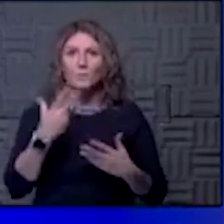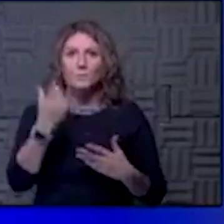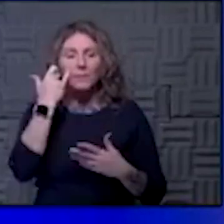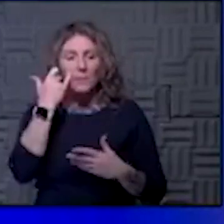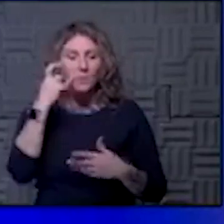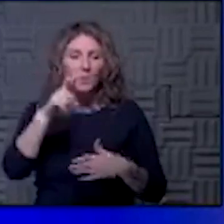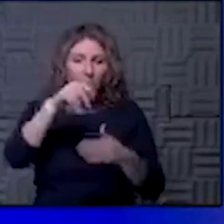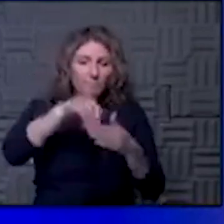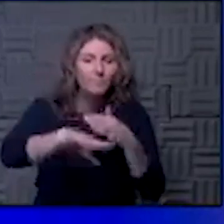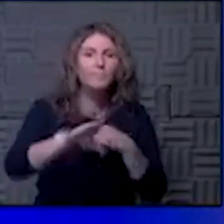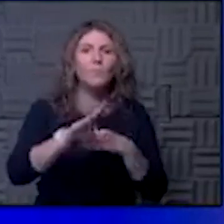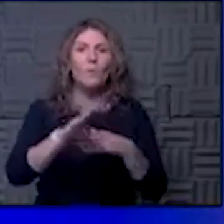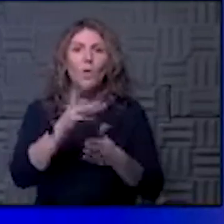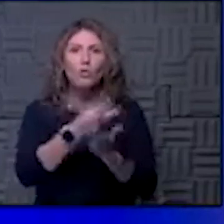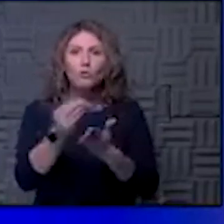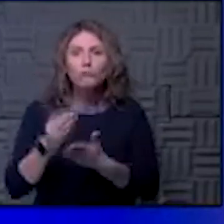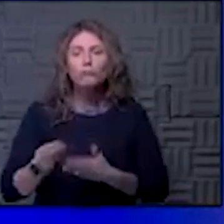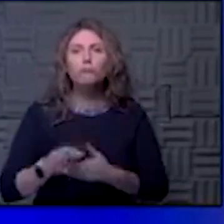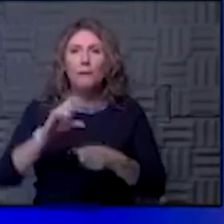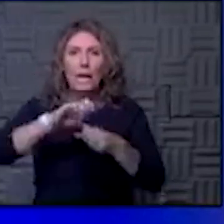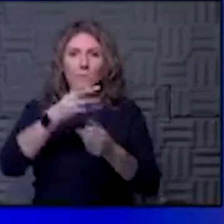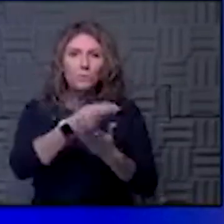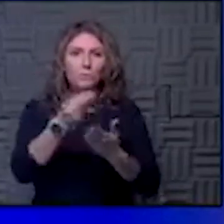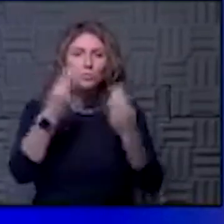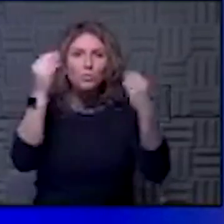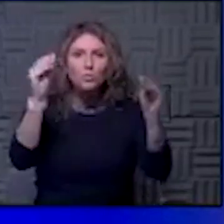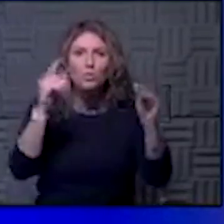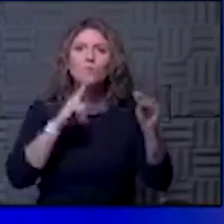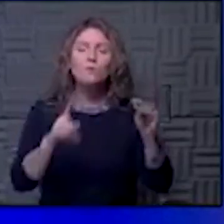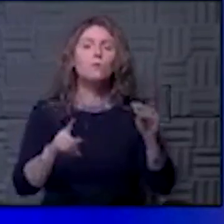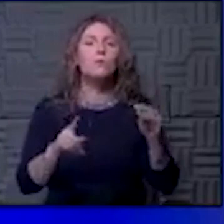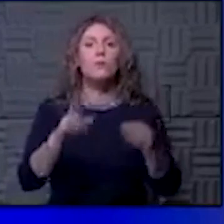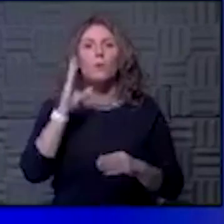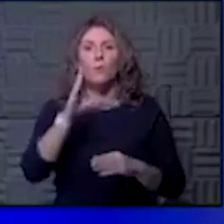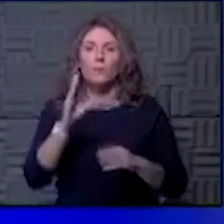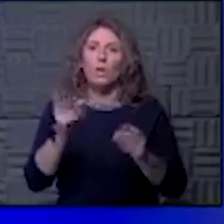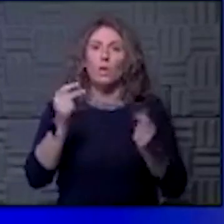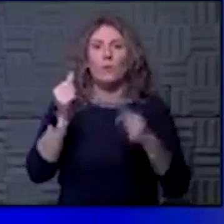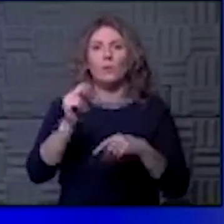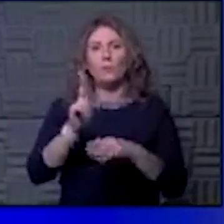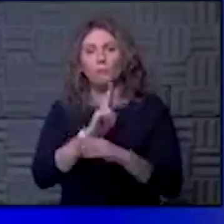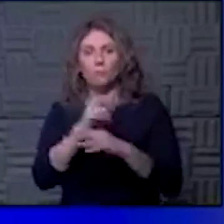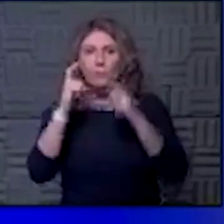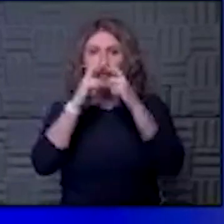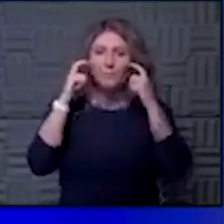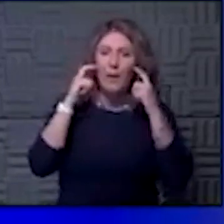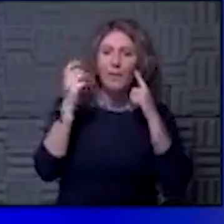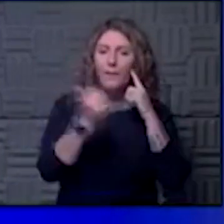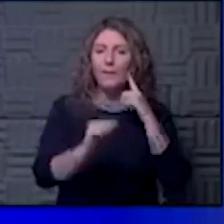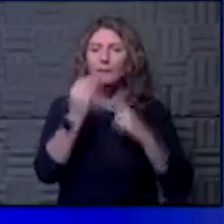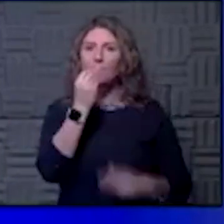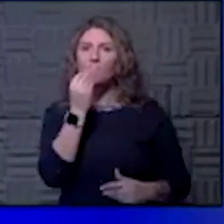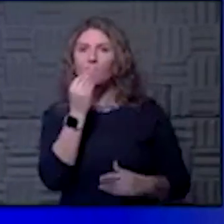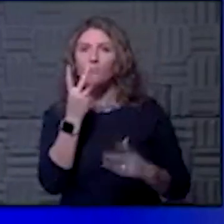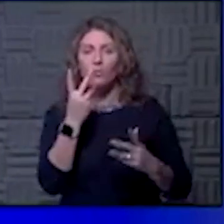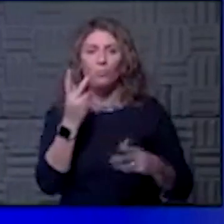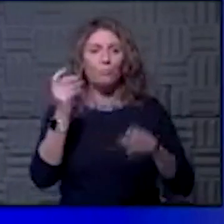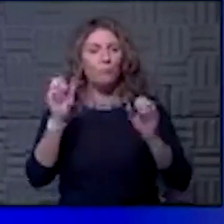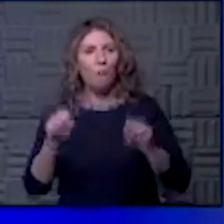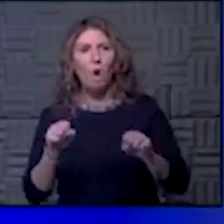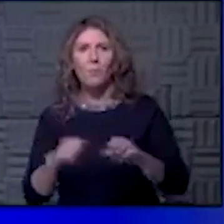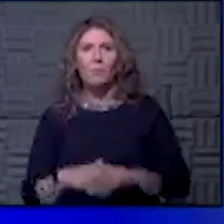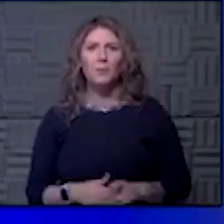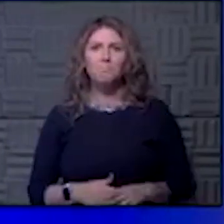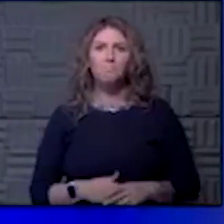go into the convenience store, that's going to be a quick trip. You should be wearing your mask. Any food you can get is probably going to